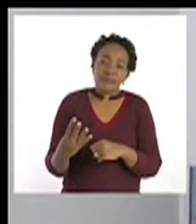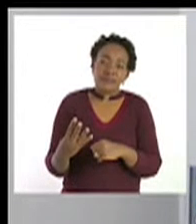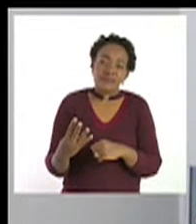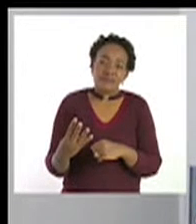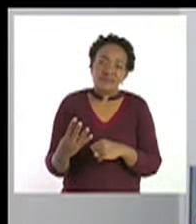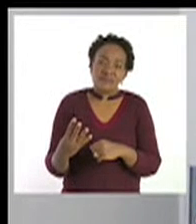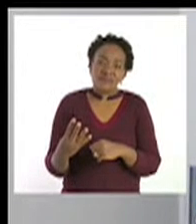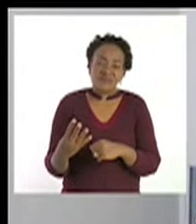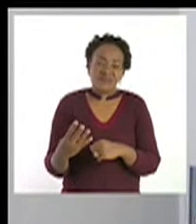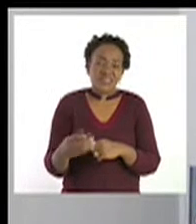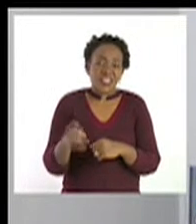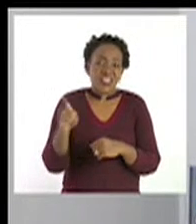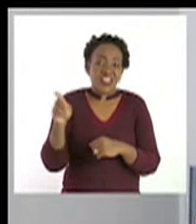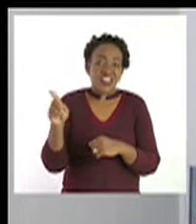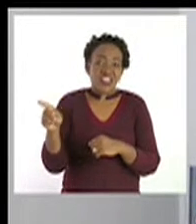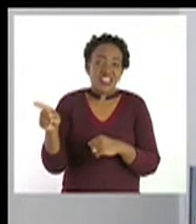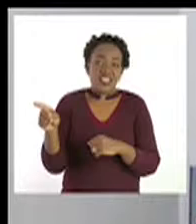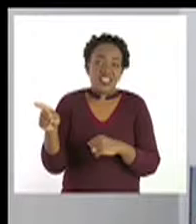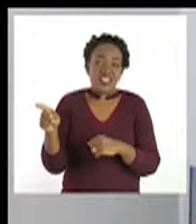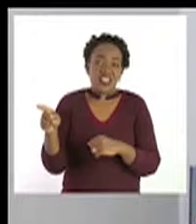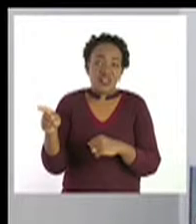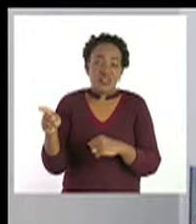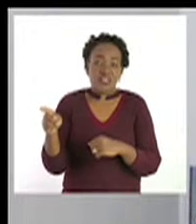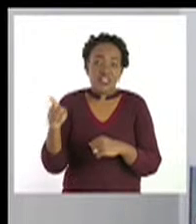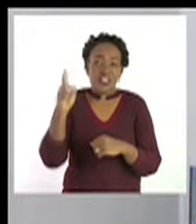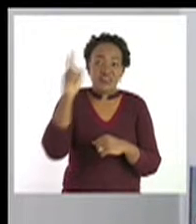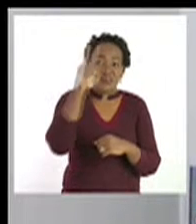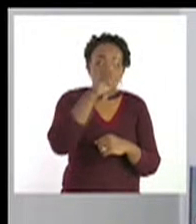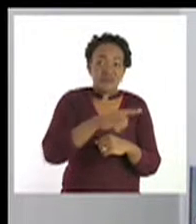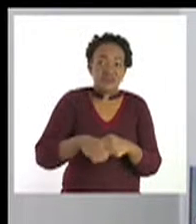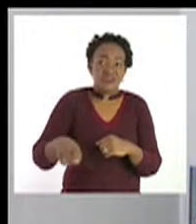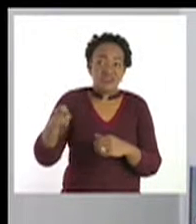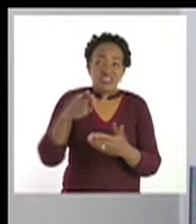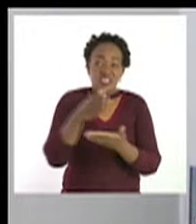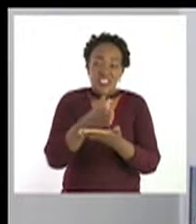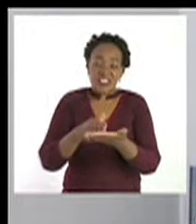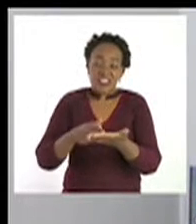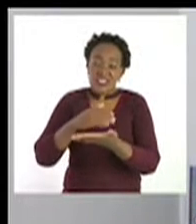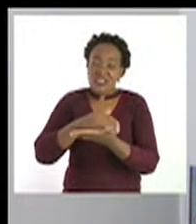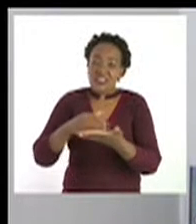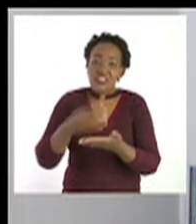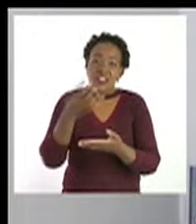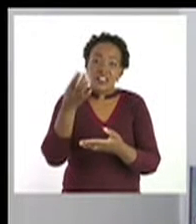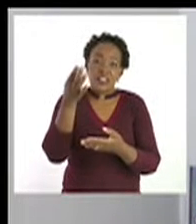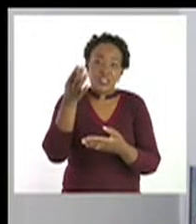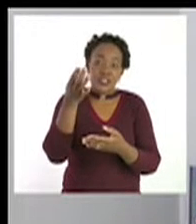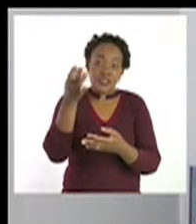Then this pizza is cut into 8 pieces.